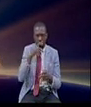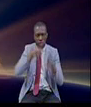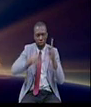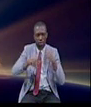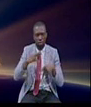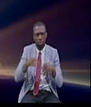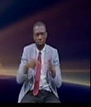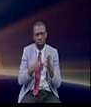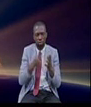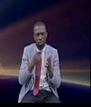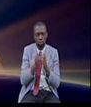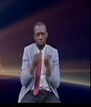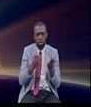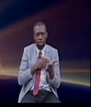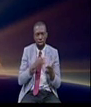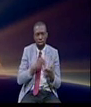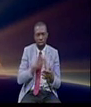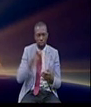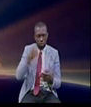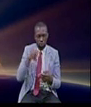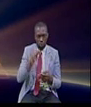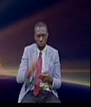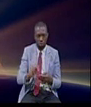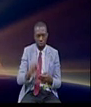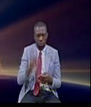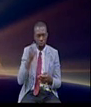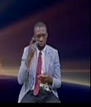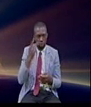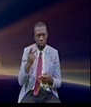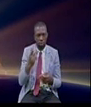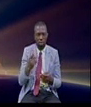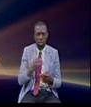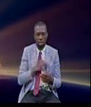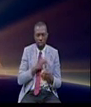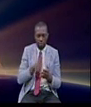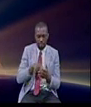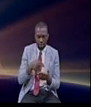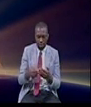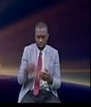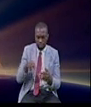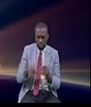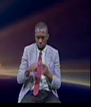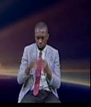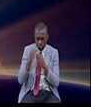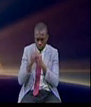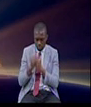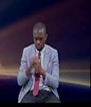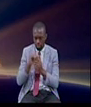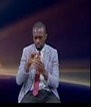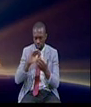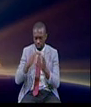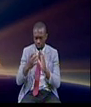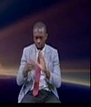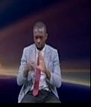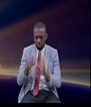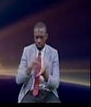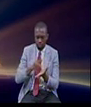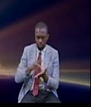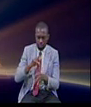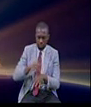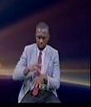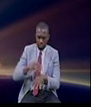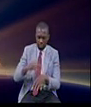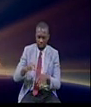heard them. And when I had heard and seen, I fell down to worship before the feet of the angel which showed me these things. Then saith he unto